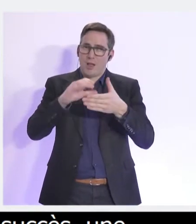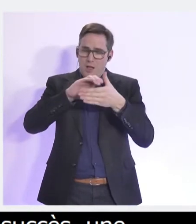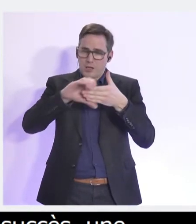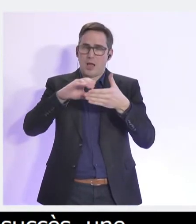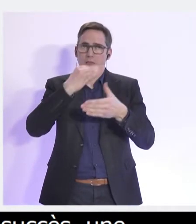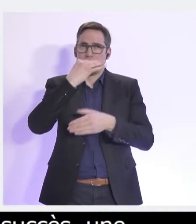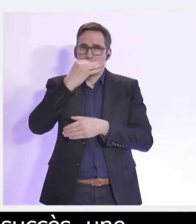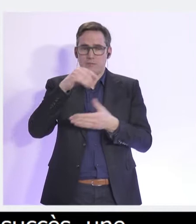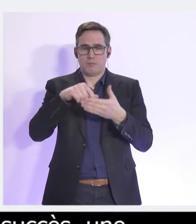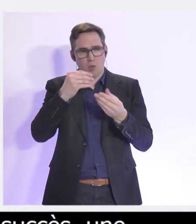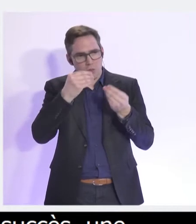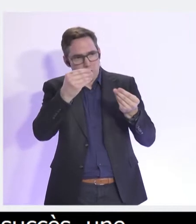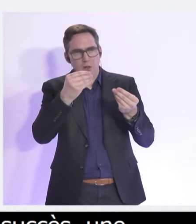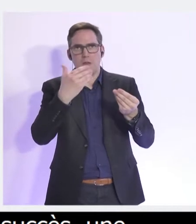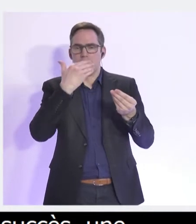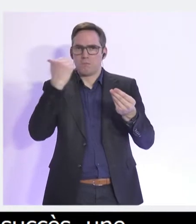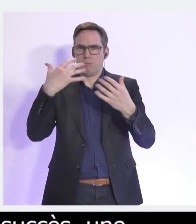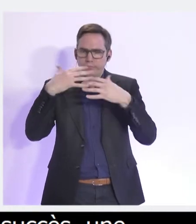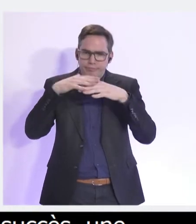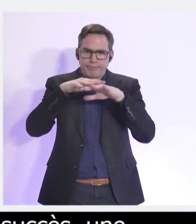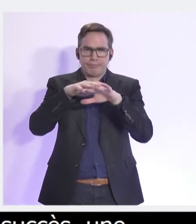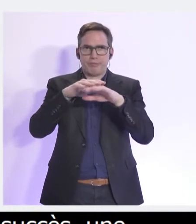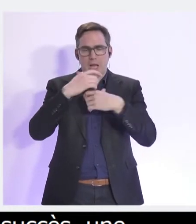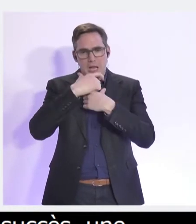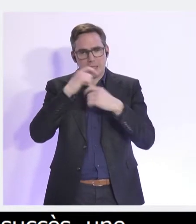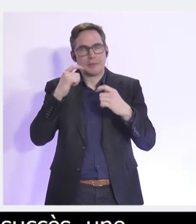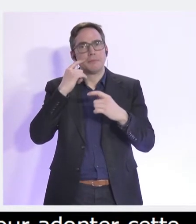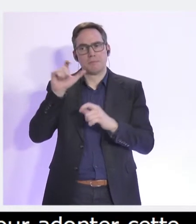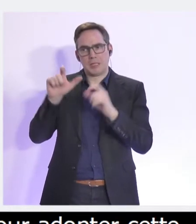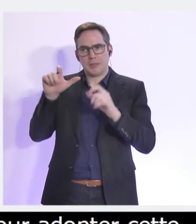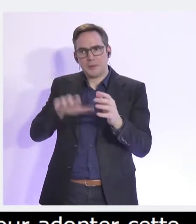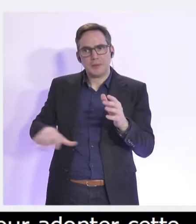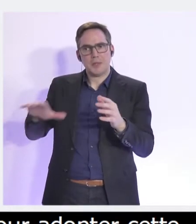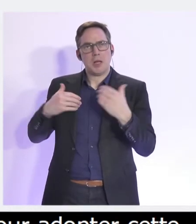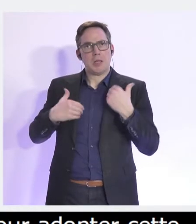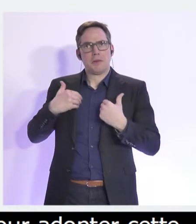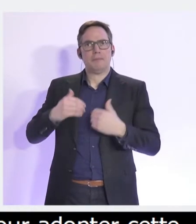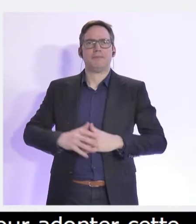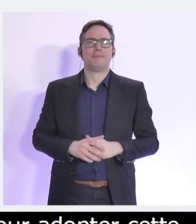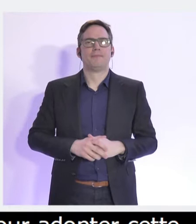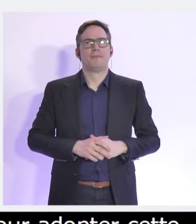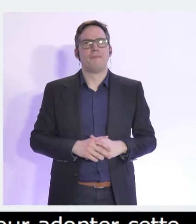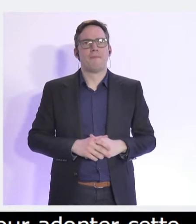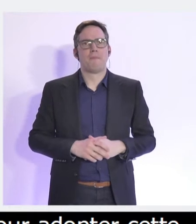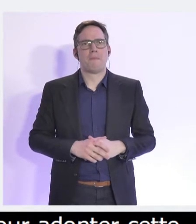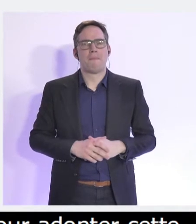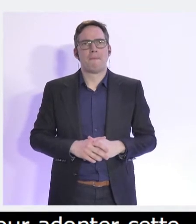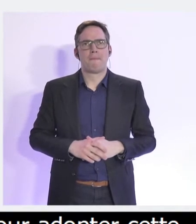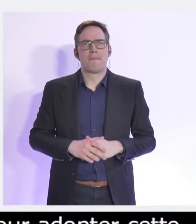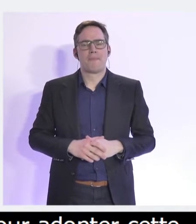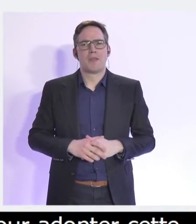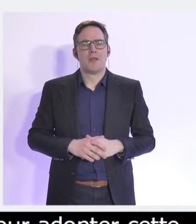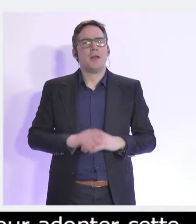for persons with disabilities. As for the platform, the more knowledge and experiences